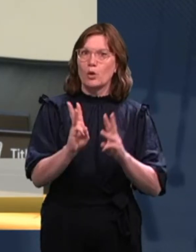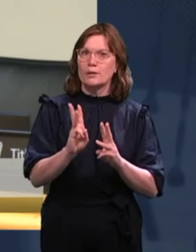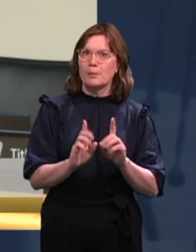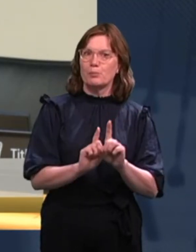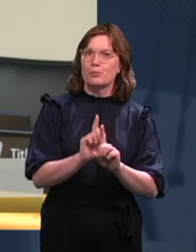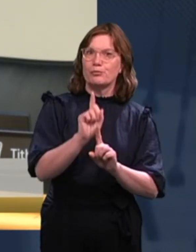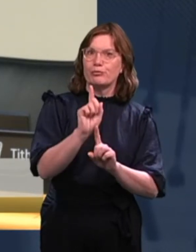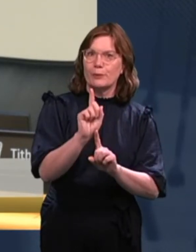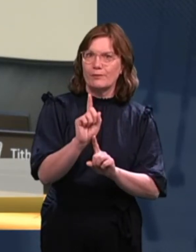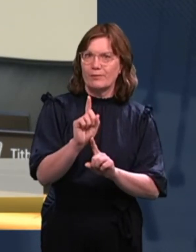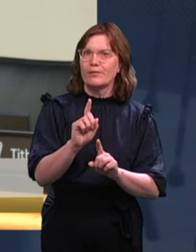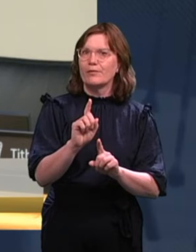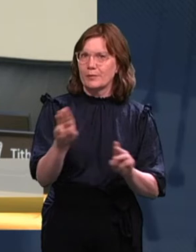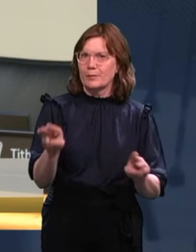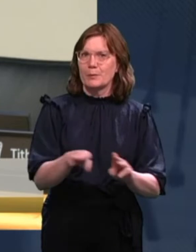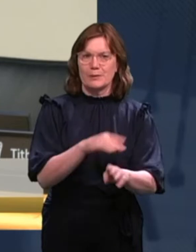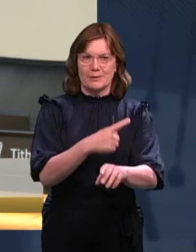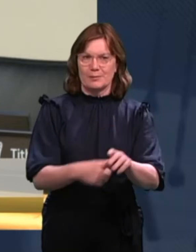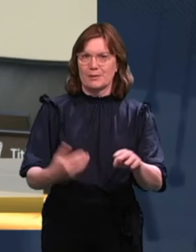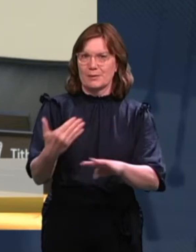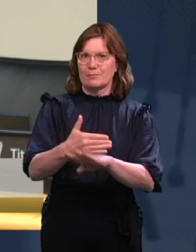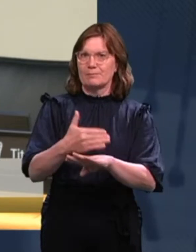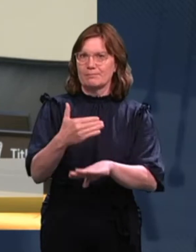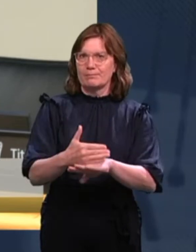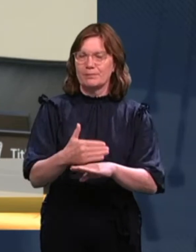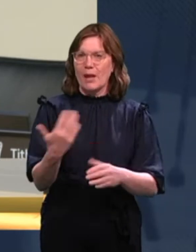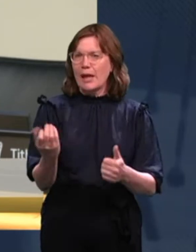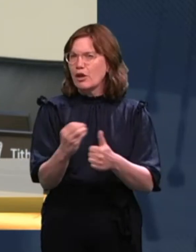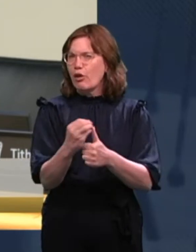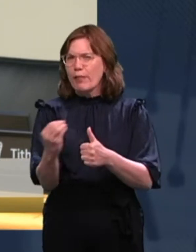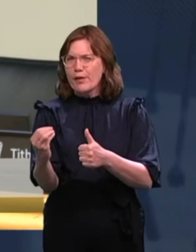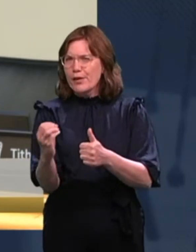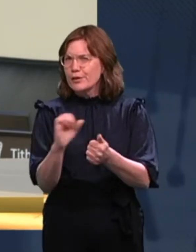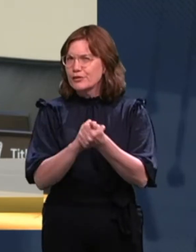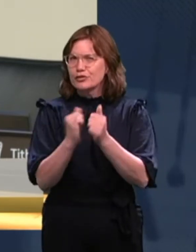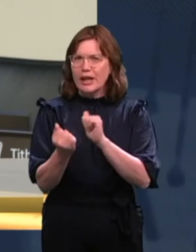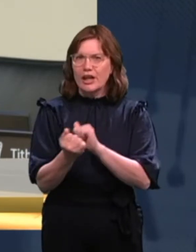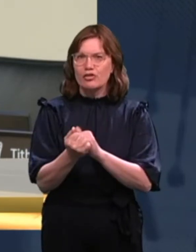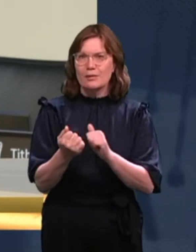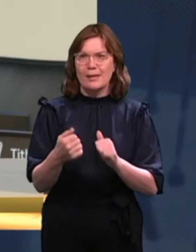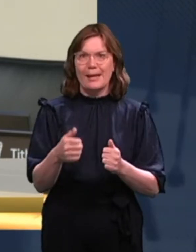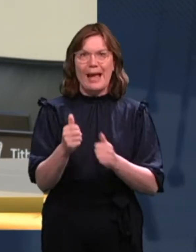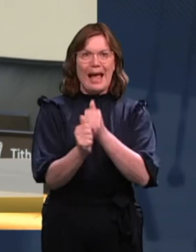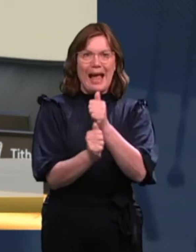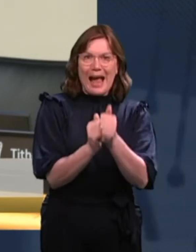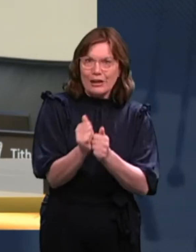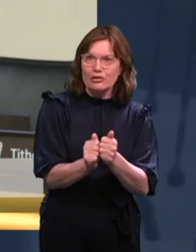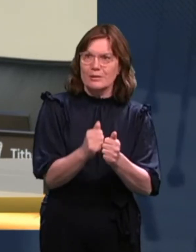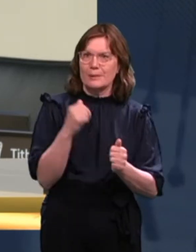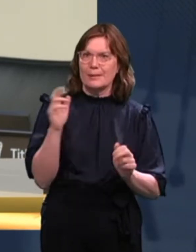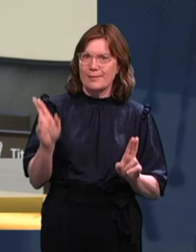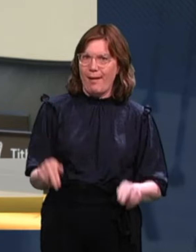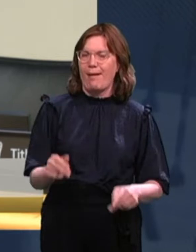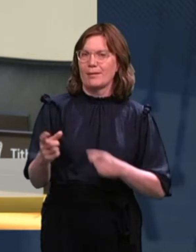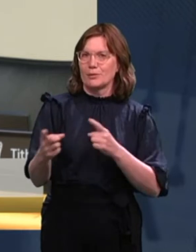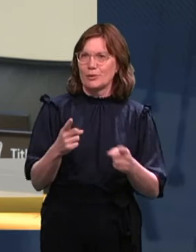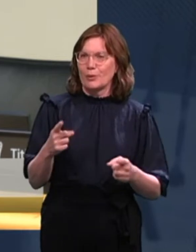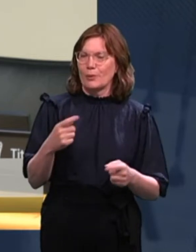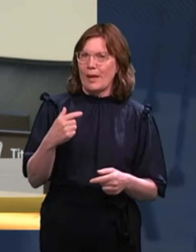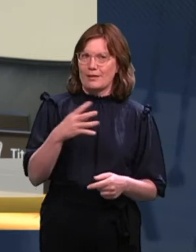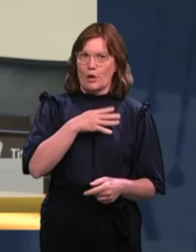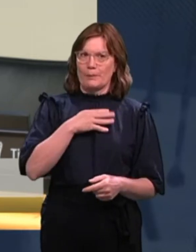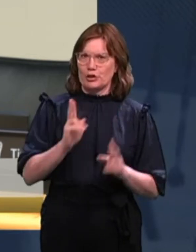of people with disabilities in employment. I'm wondering, are there any other changes and concrete measures that you think we as a committee should know